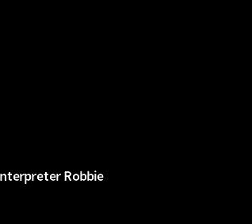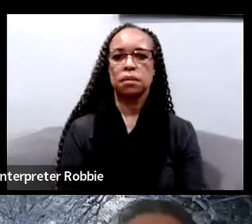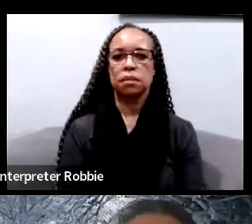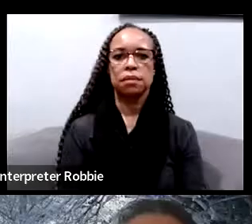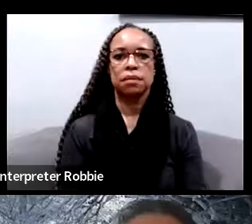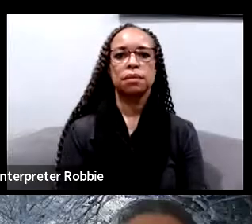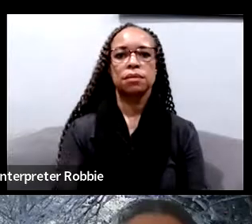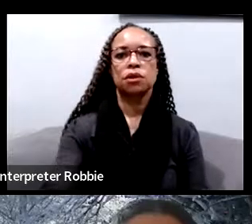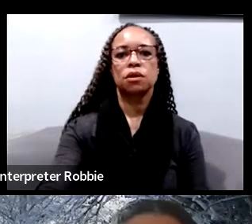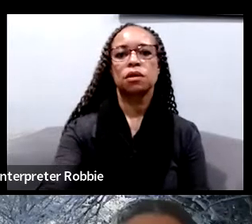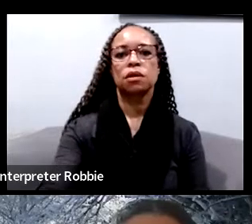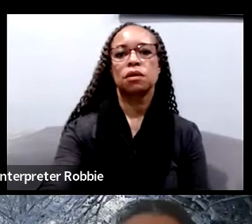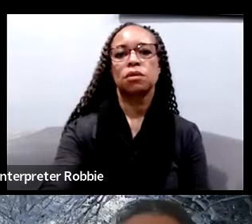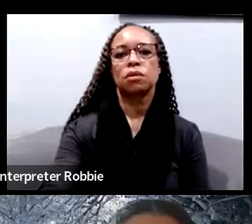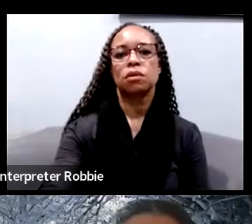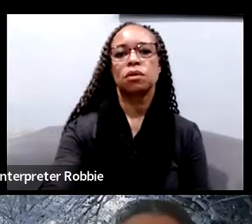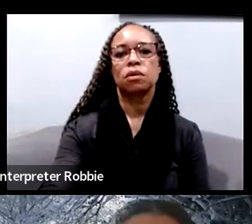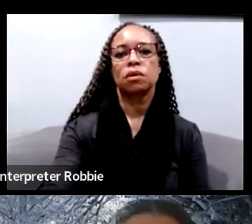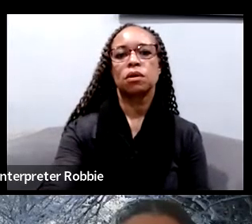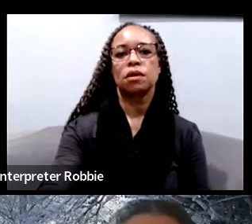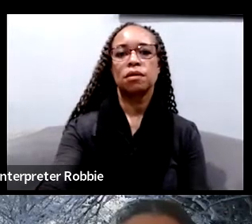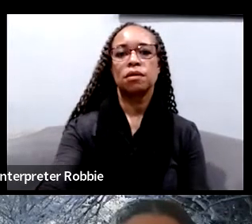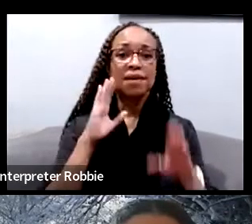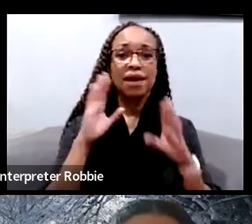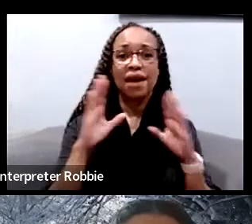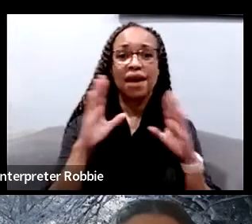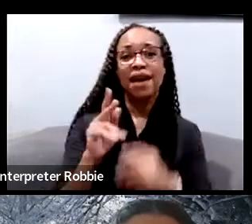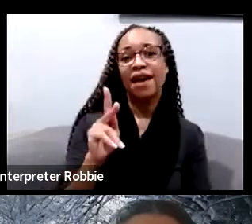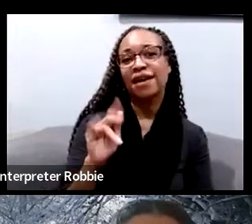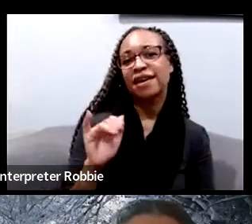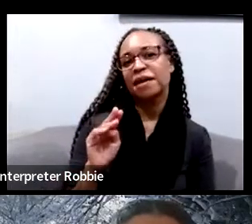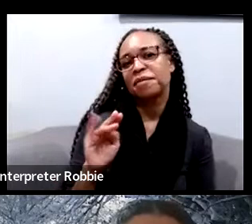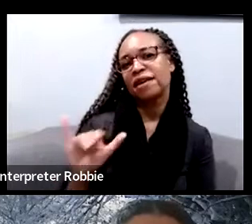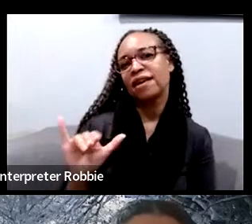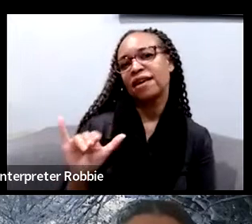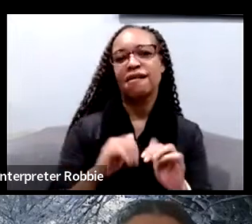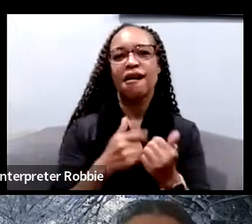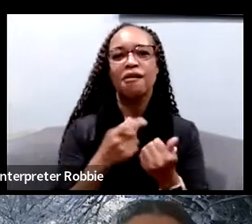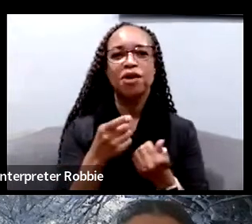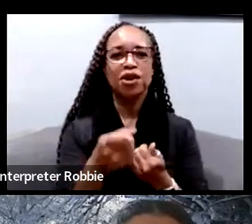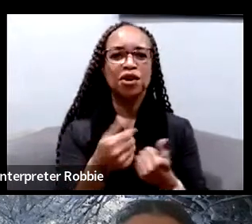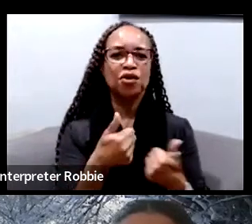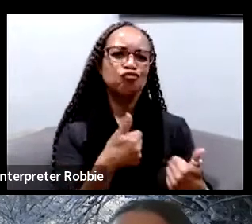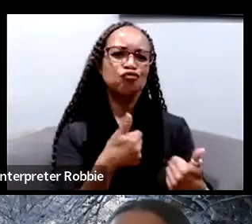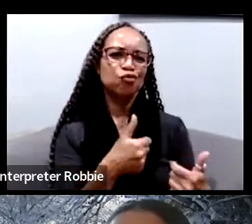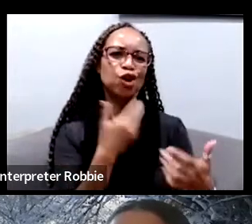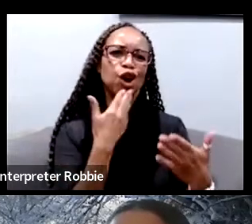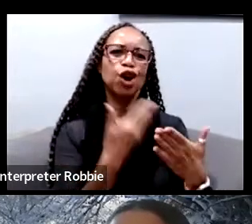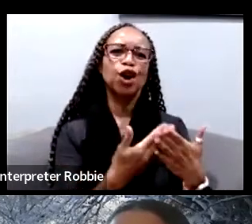How are you guys doing? Hey, Kimmy, how are you? Good. Okay.